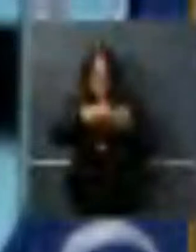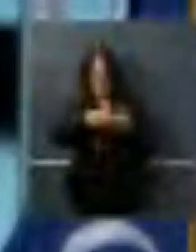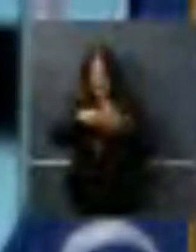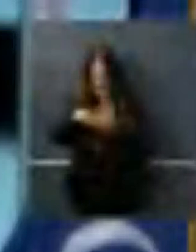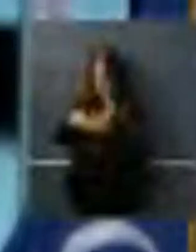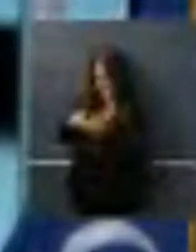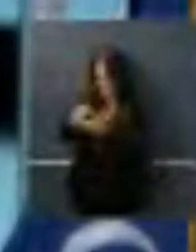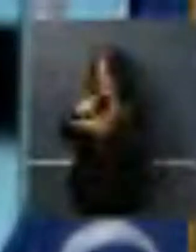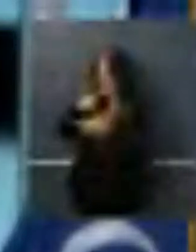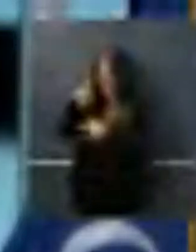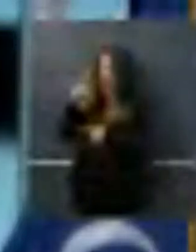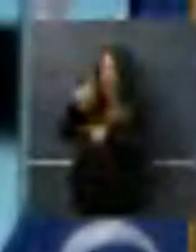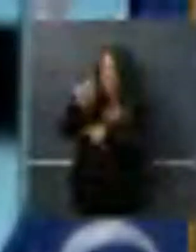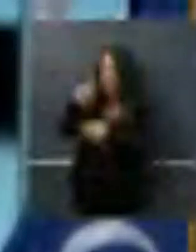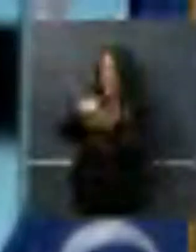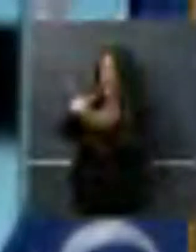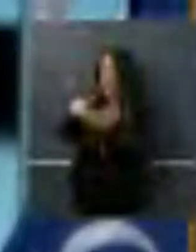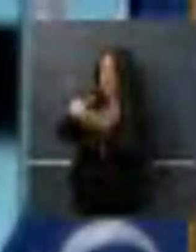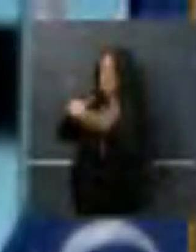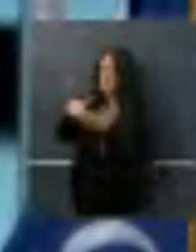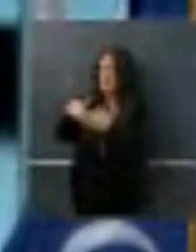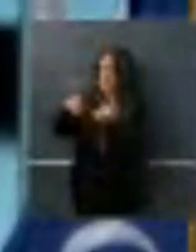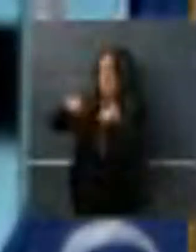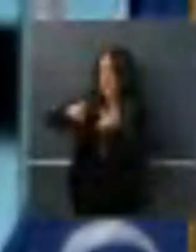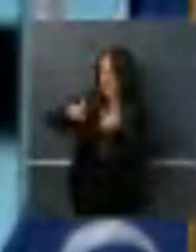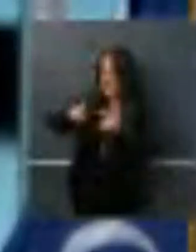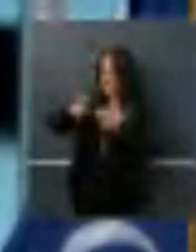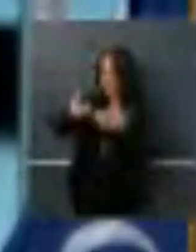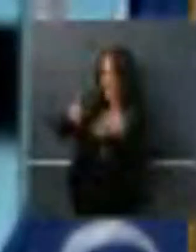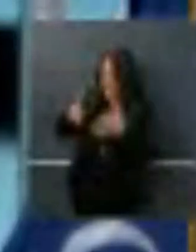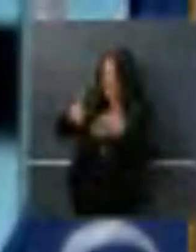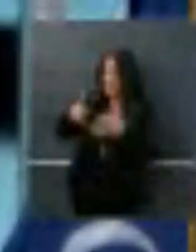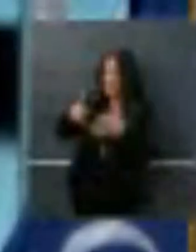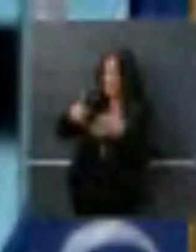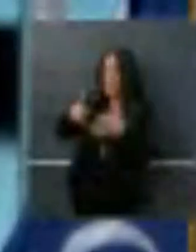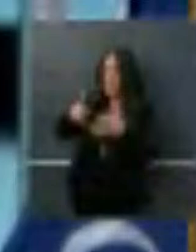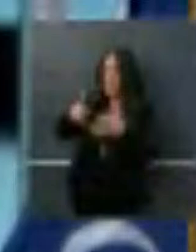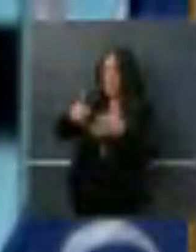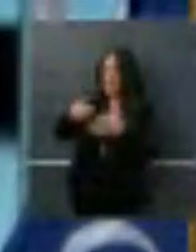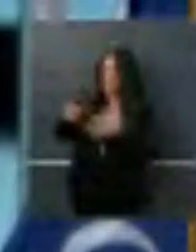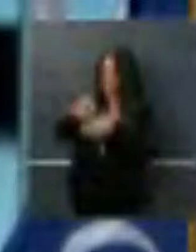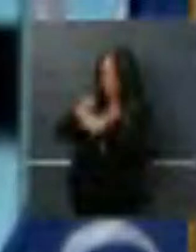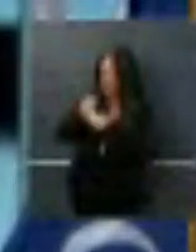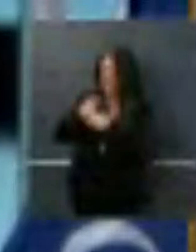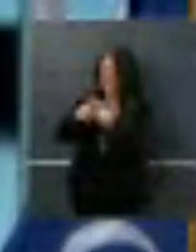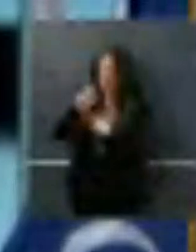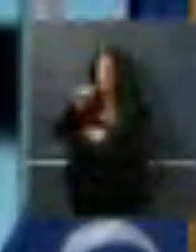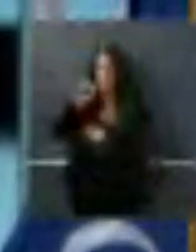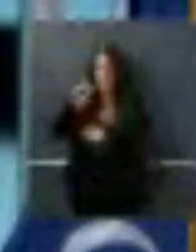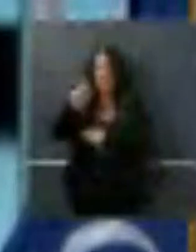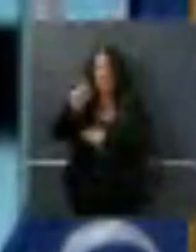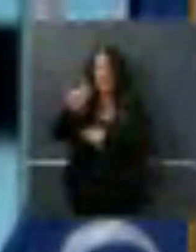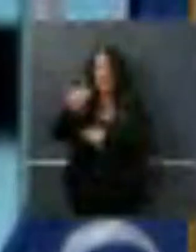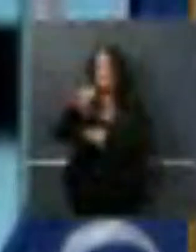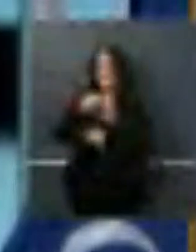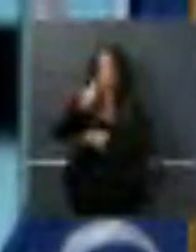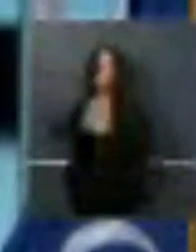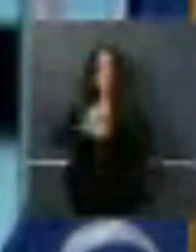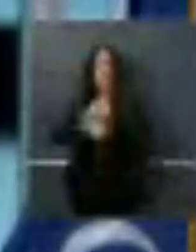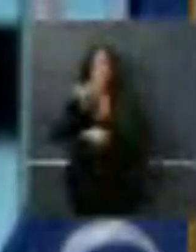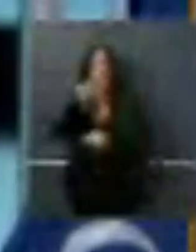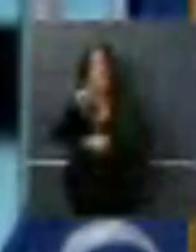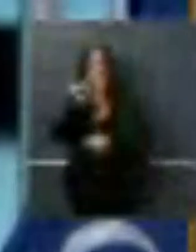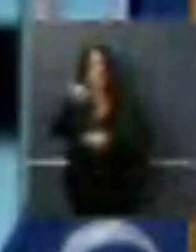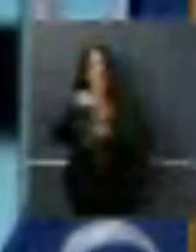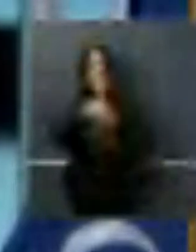tests that you have procured from Abbott? And she was correct. Was 1.1 million. Today, just in the natural